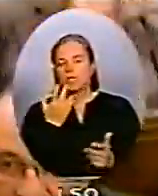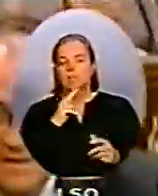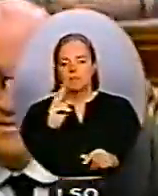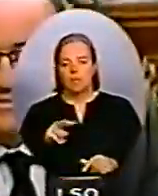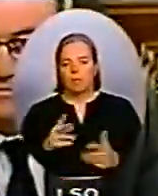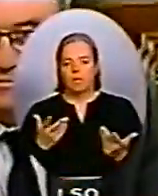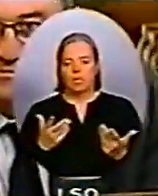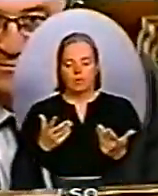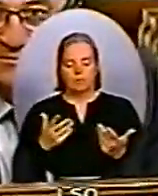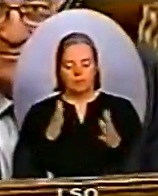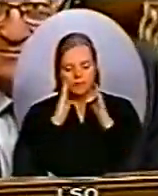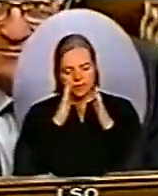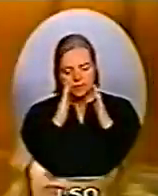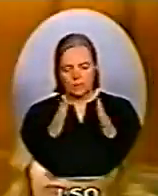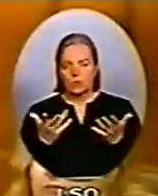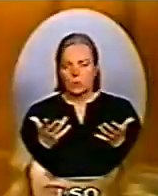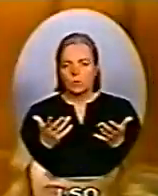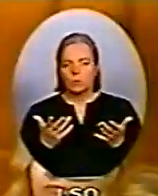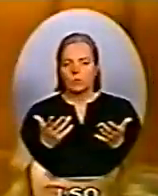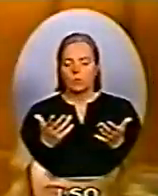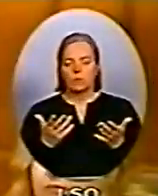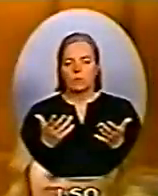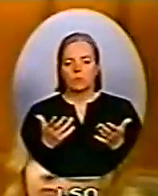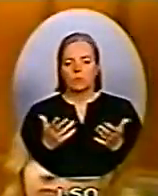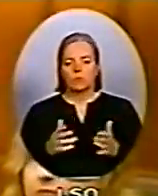The Honourable Parliamentary Secretary to the Prime Minister.